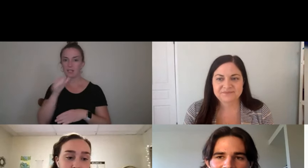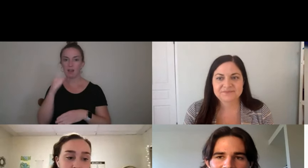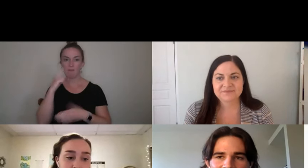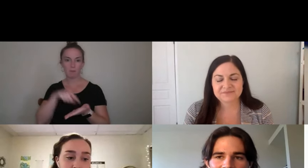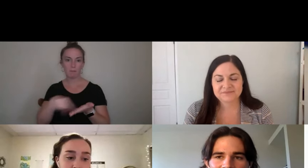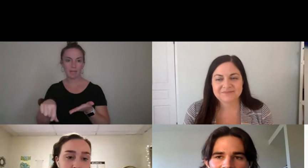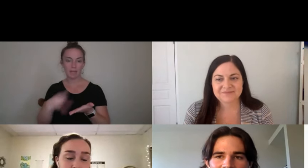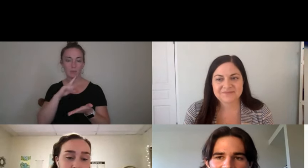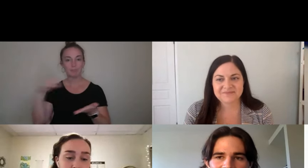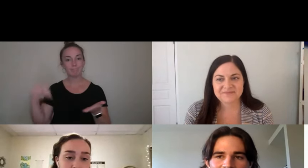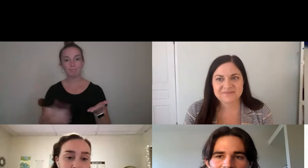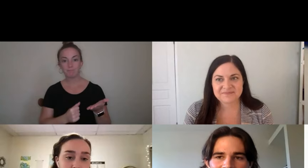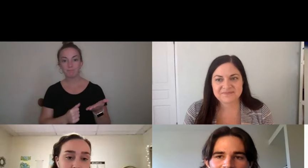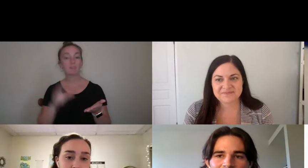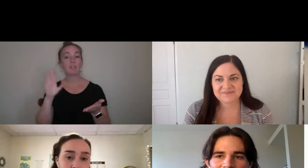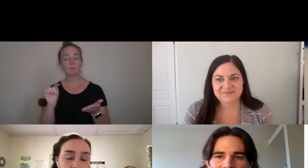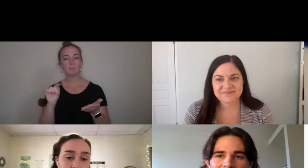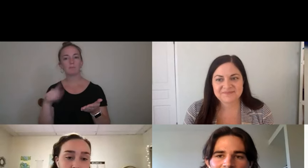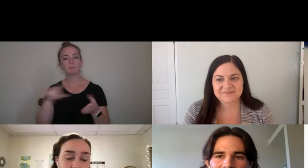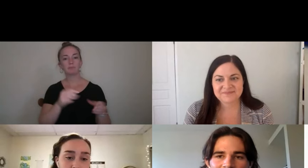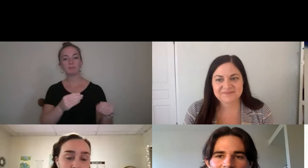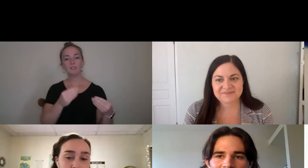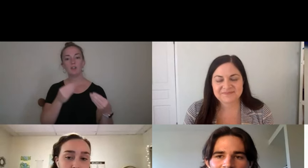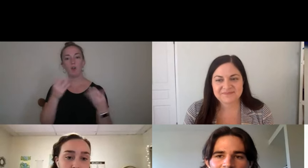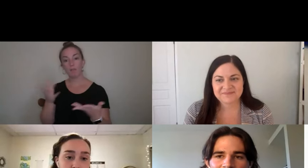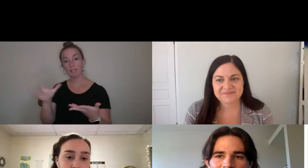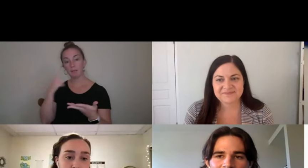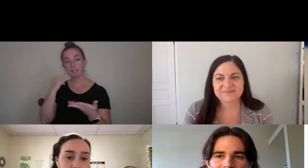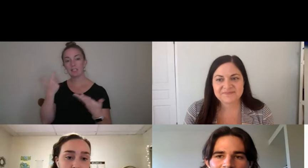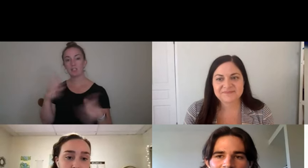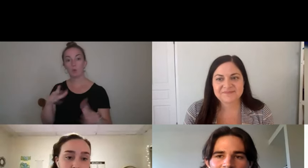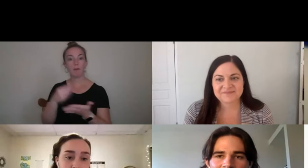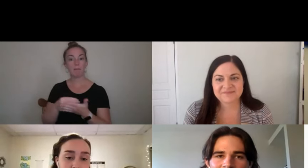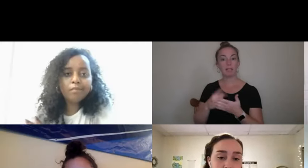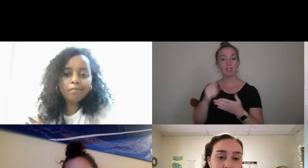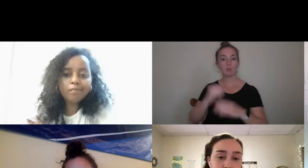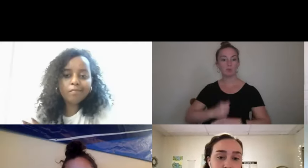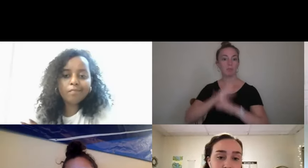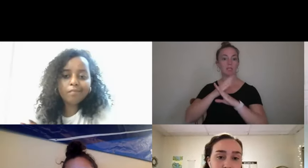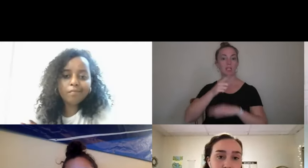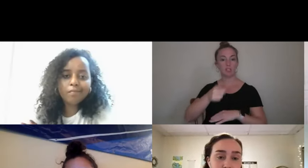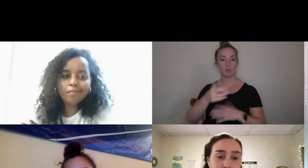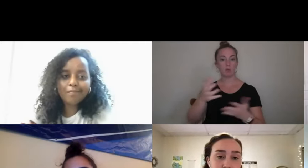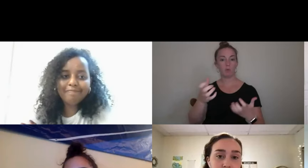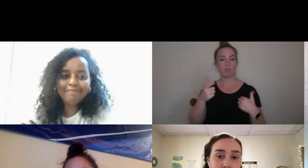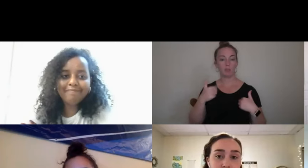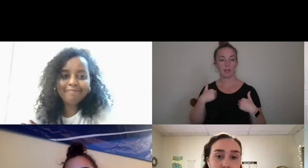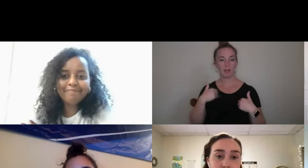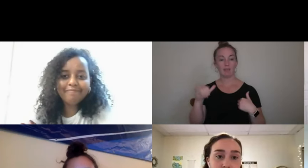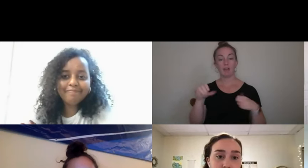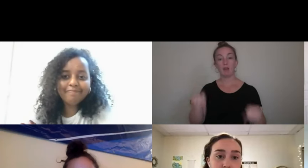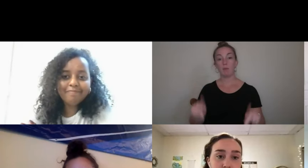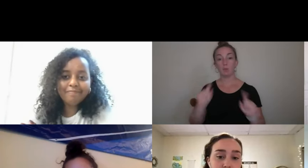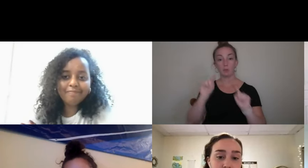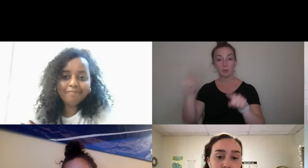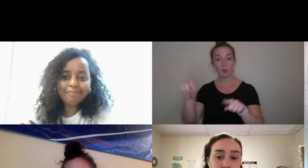unfortunate. But they offer that because they don't want money to be what has to hold you back. They want you to have that opportunity to go abroad or to